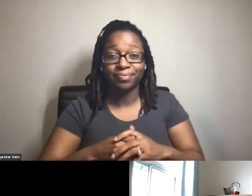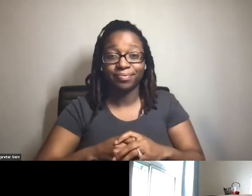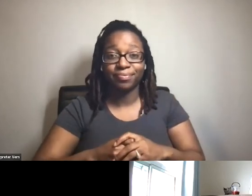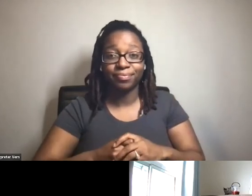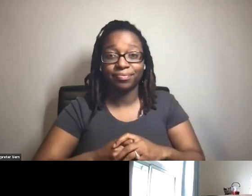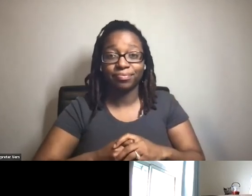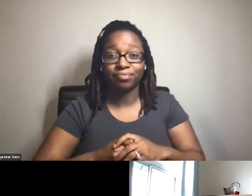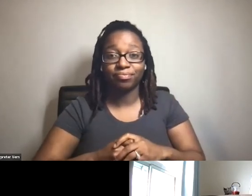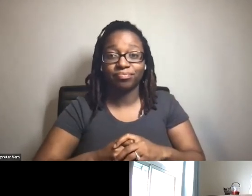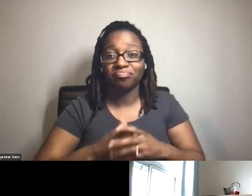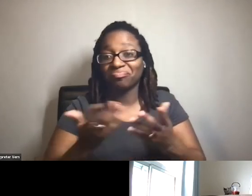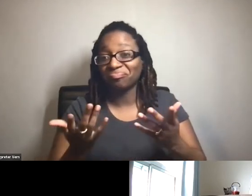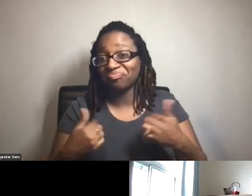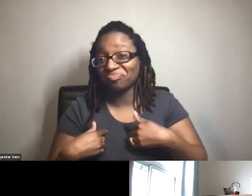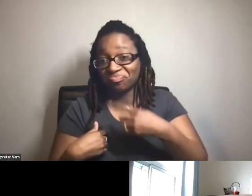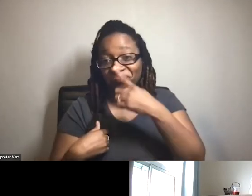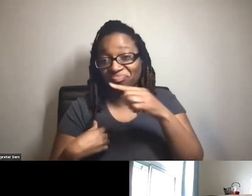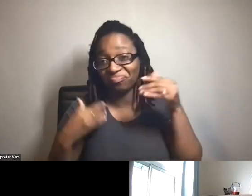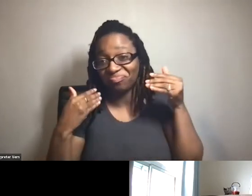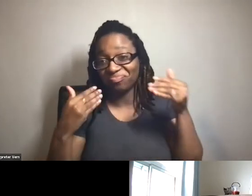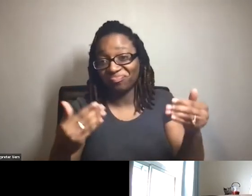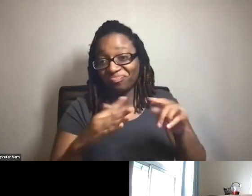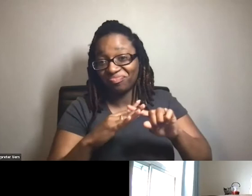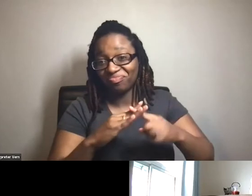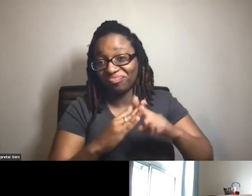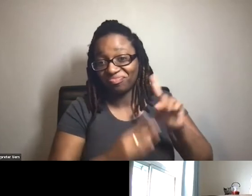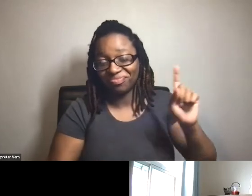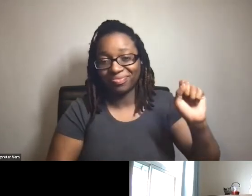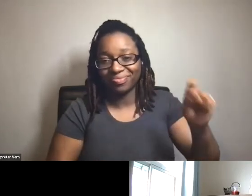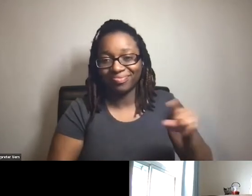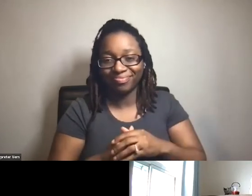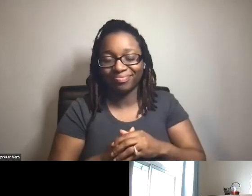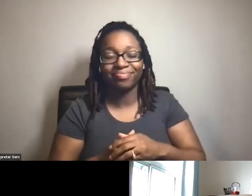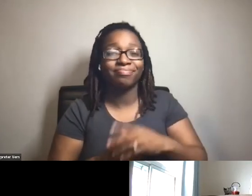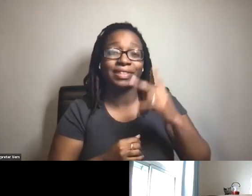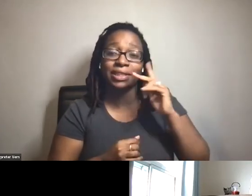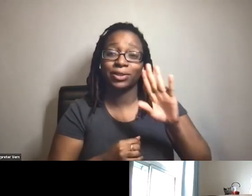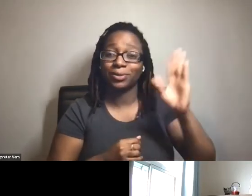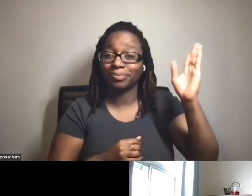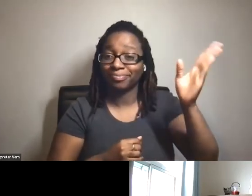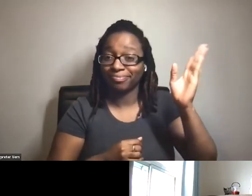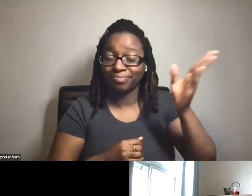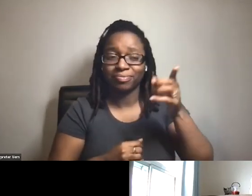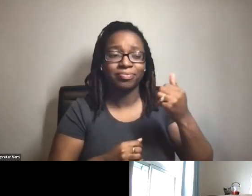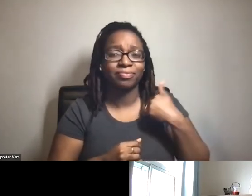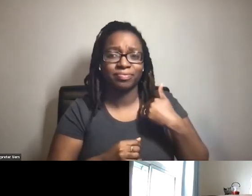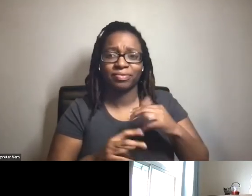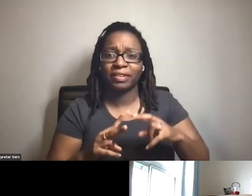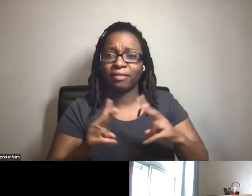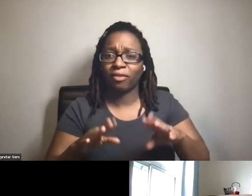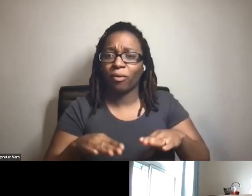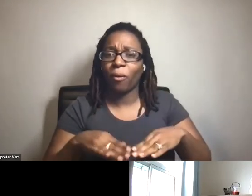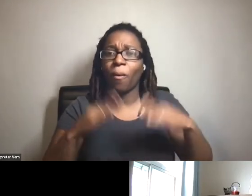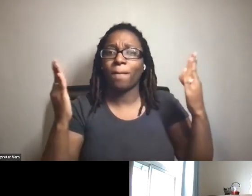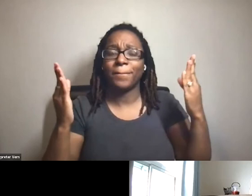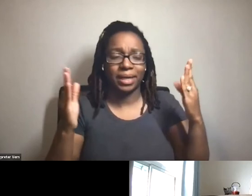Okay, maybe I can start. So as far as I can see from your presentation, you have a very open architecture.